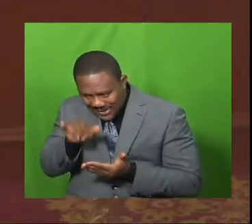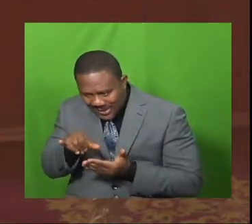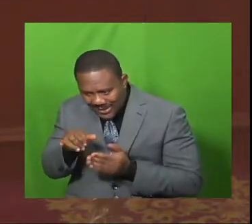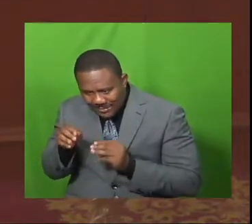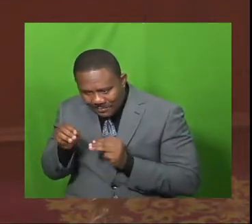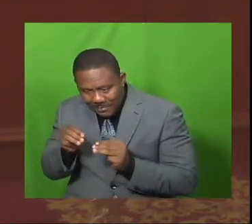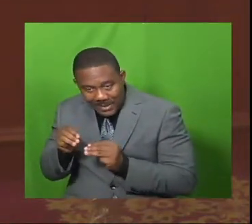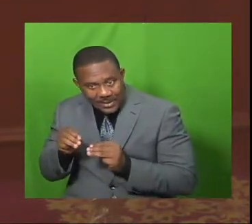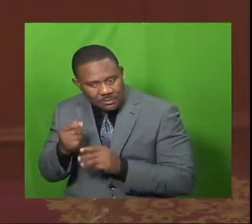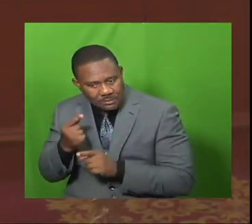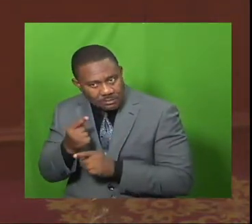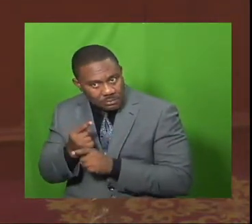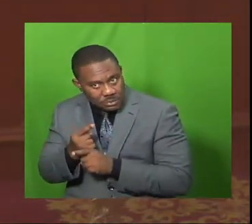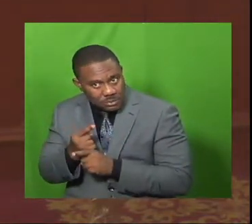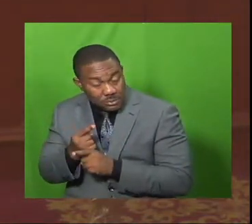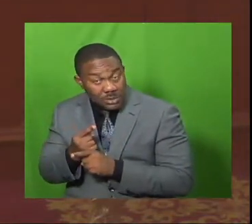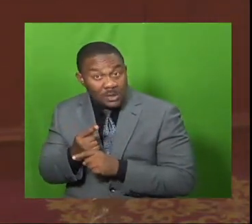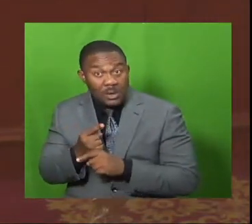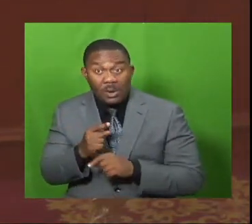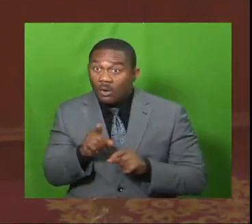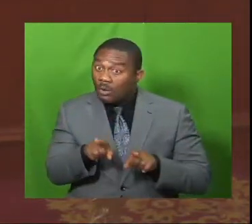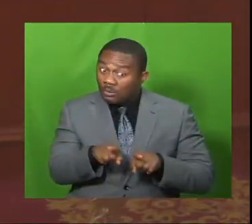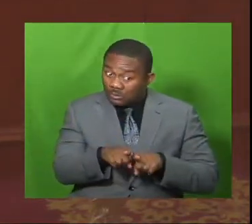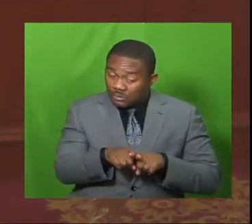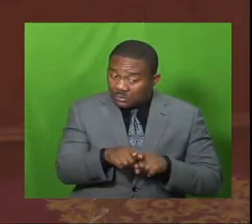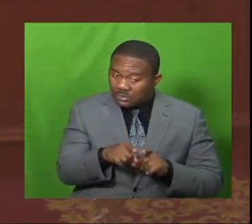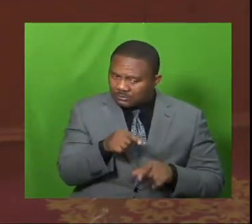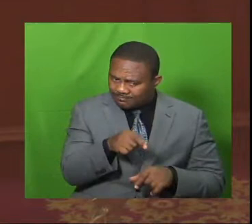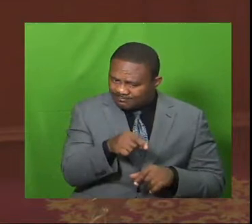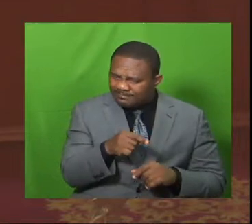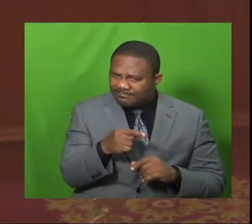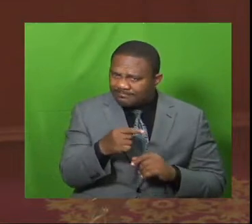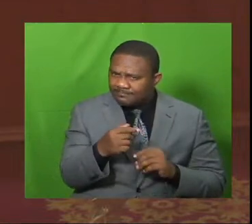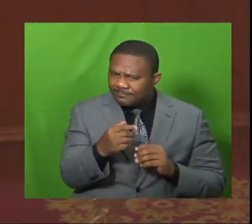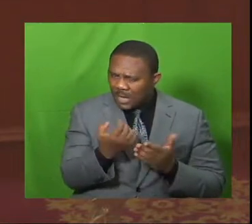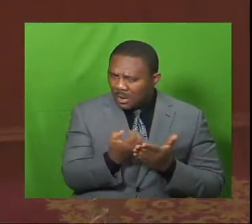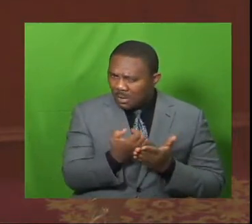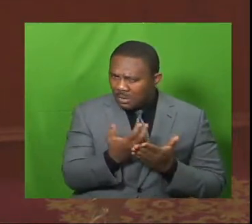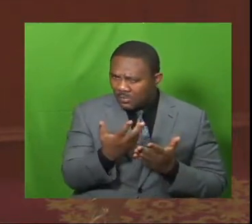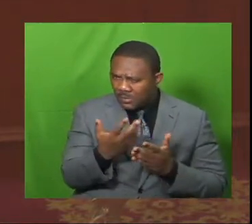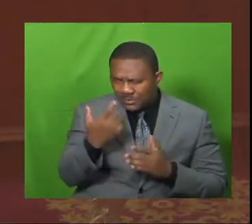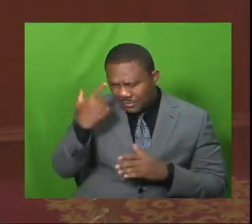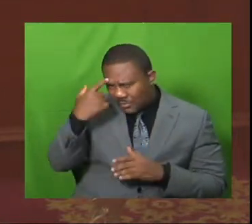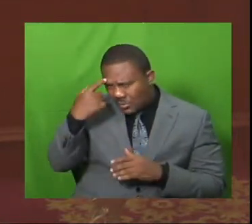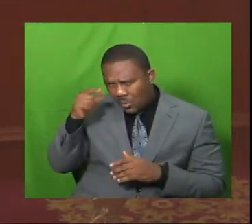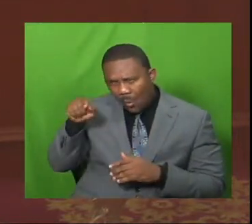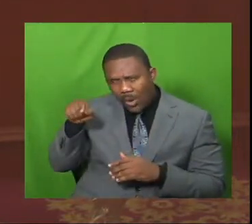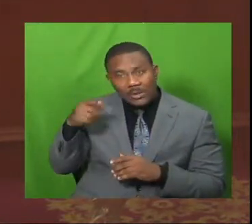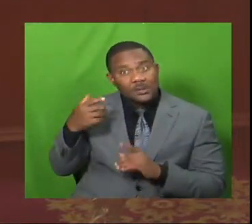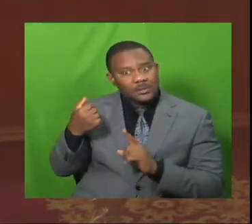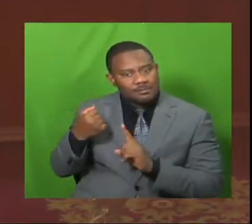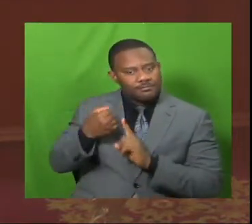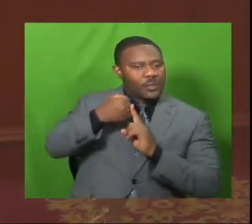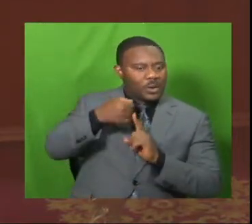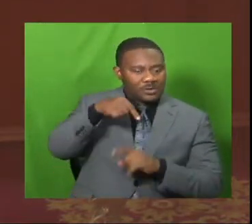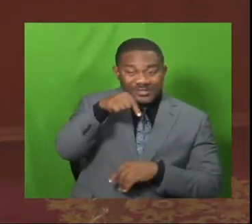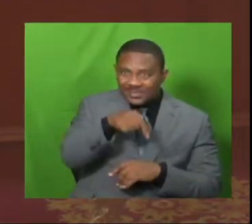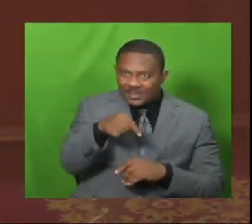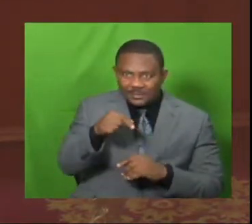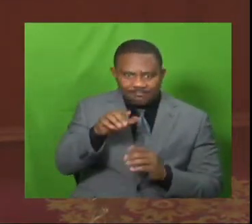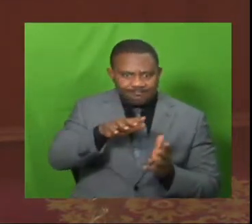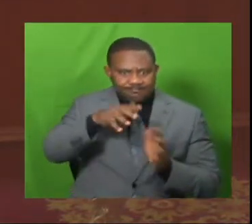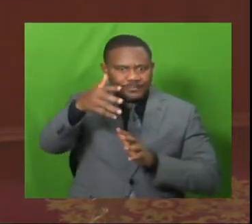you manage an economy, we must be aware that the external vulnerabilities that will hit the country must be managed so that any time there's